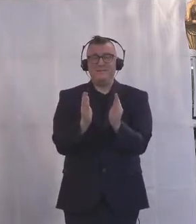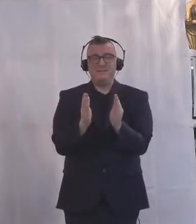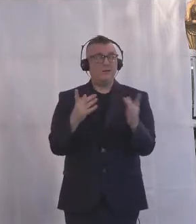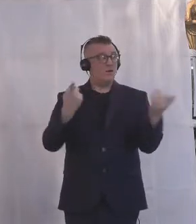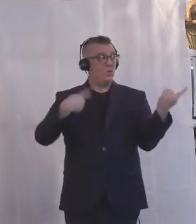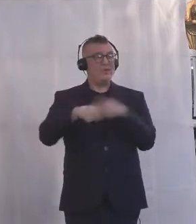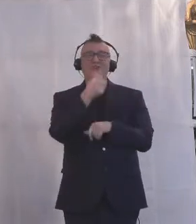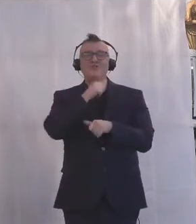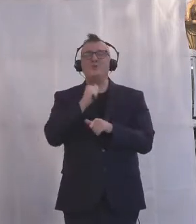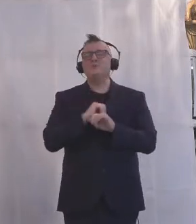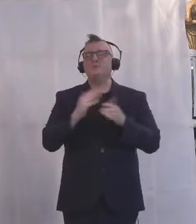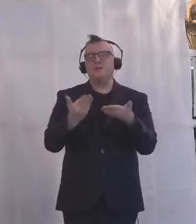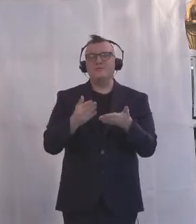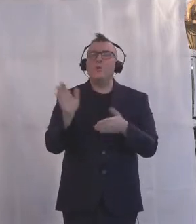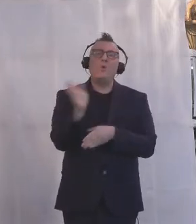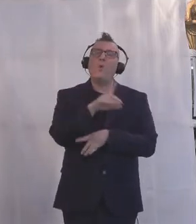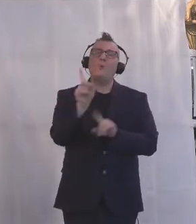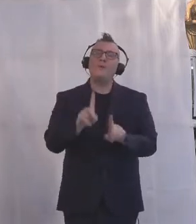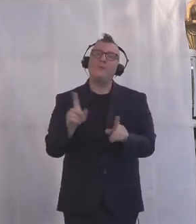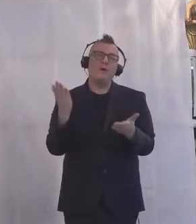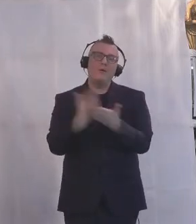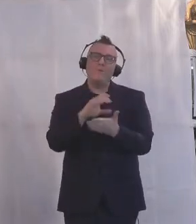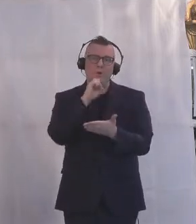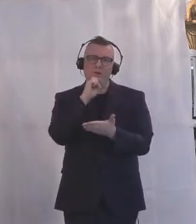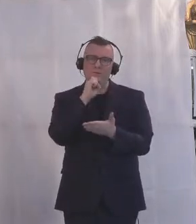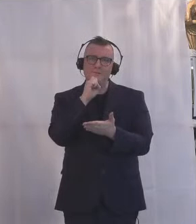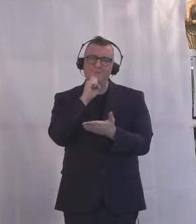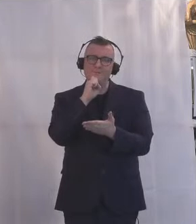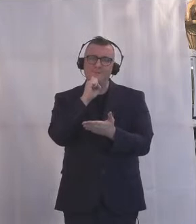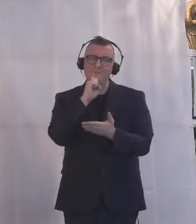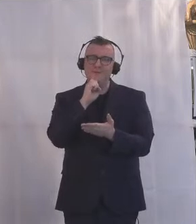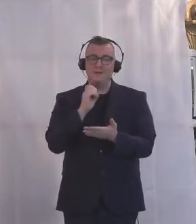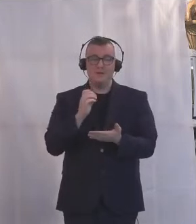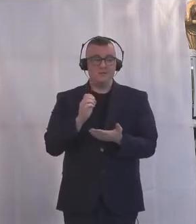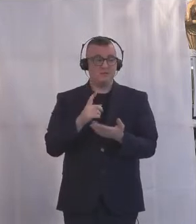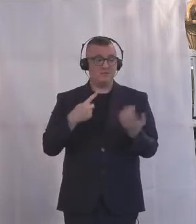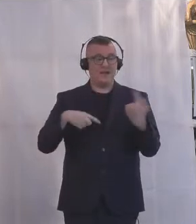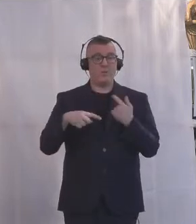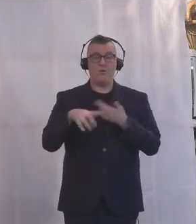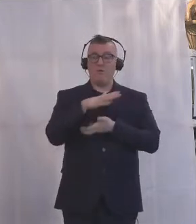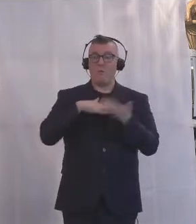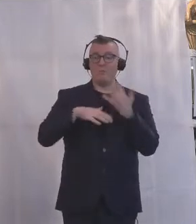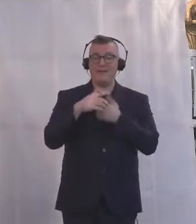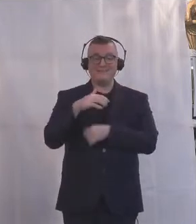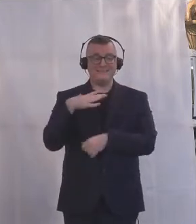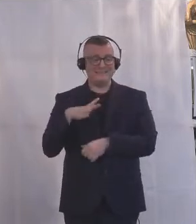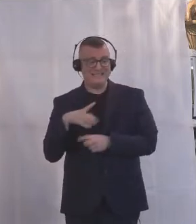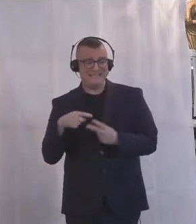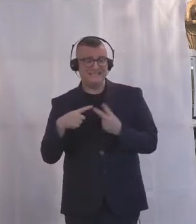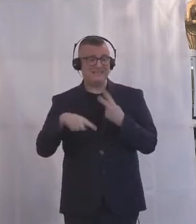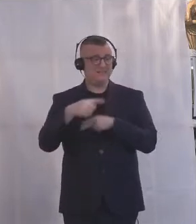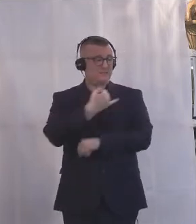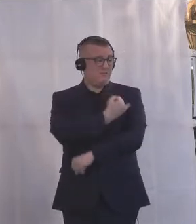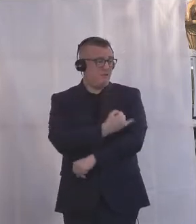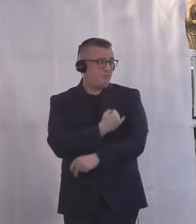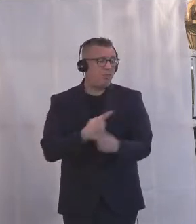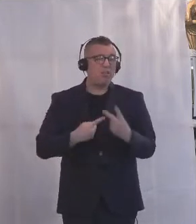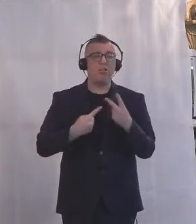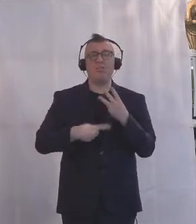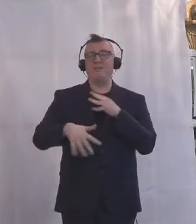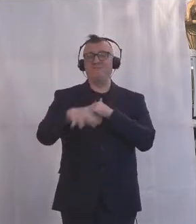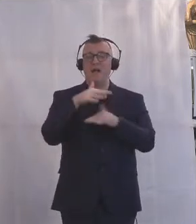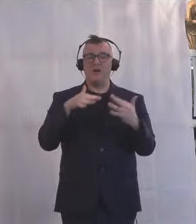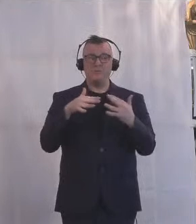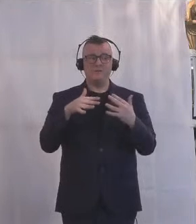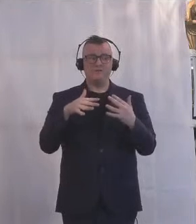of services at some point, and our complex needs, our vulnerabilities, our environment, some things that